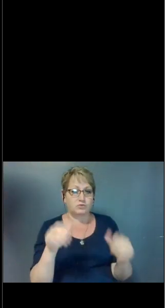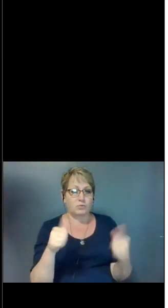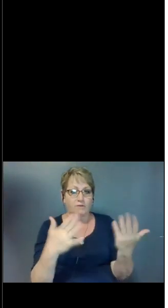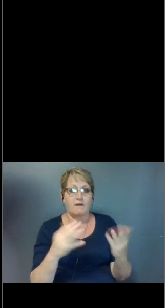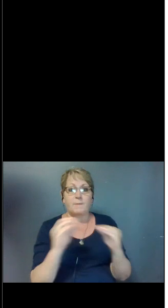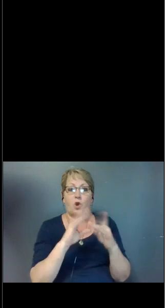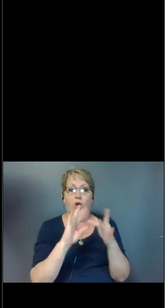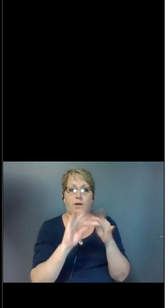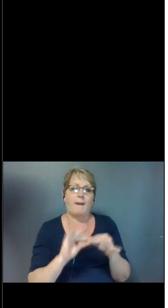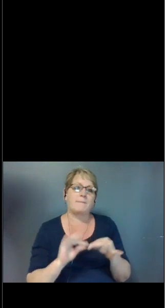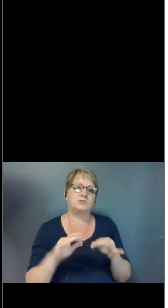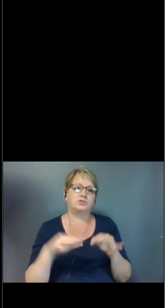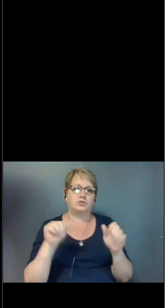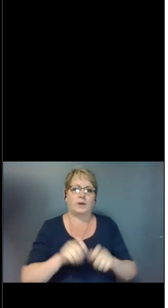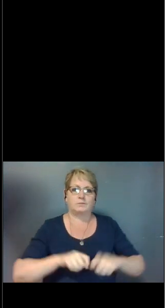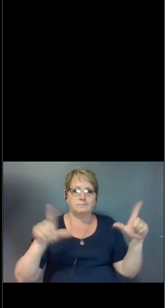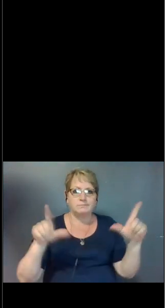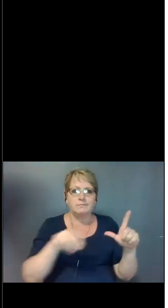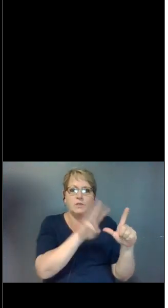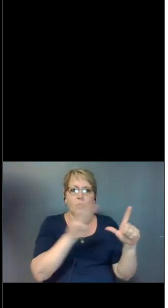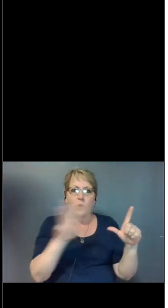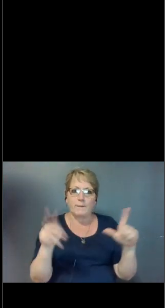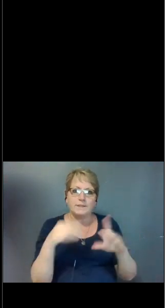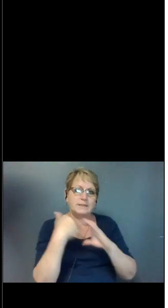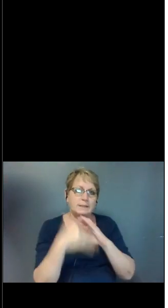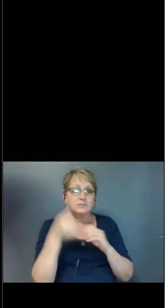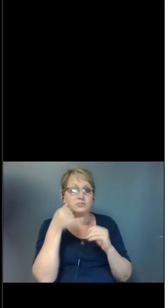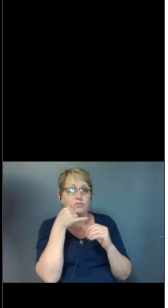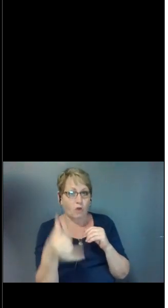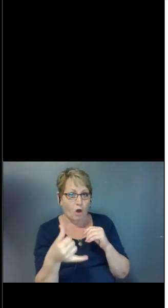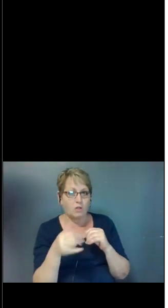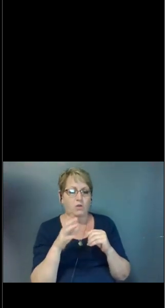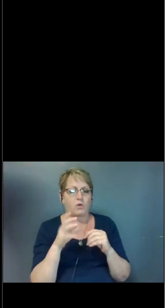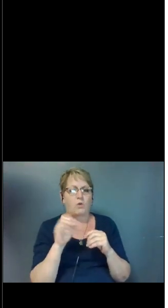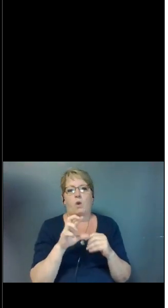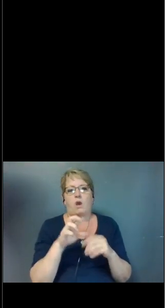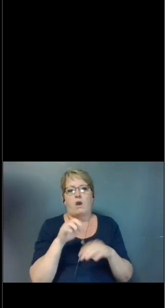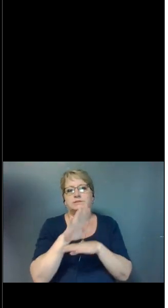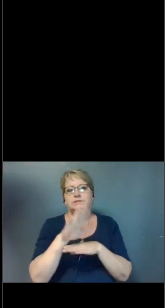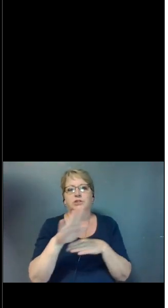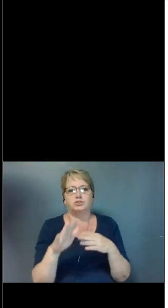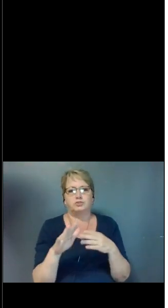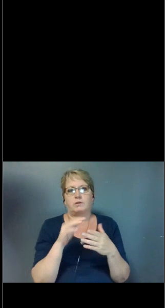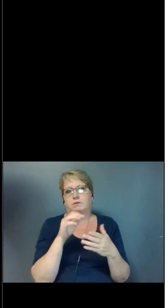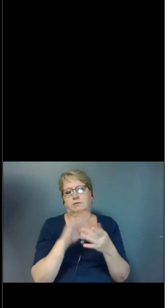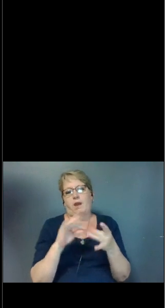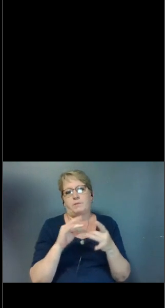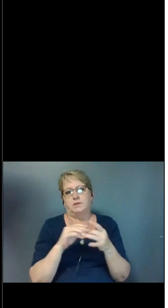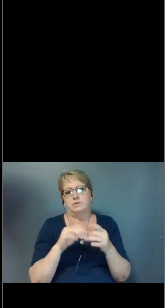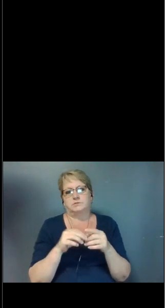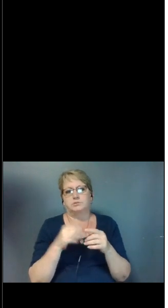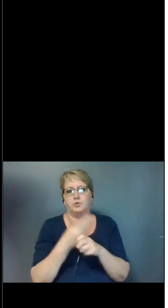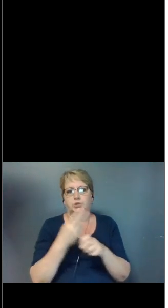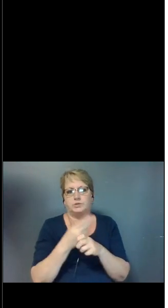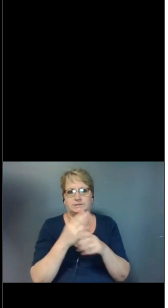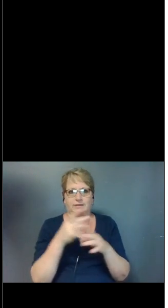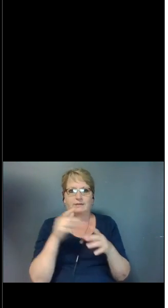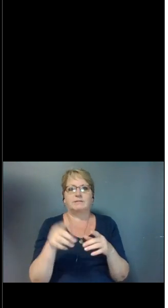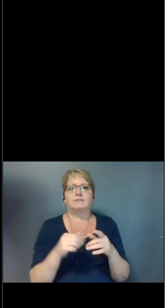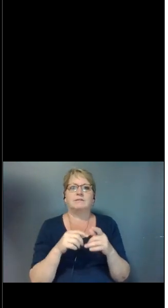go to our website, send an email, call us, or send your comments to us via mail. Thank you to our signers, Joan